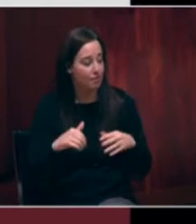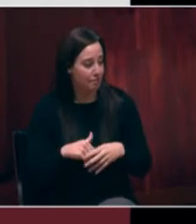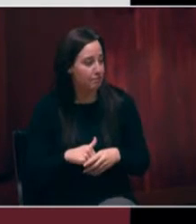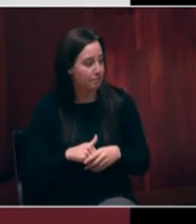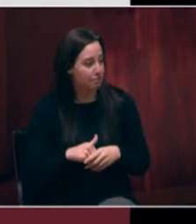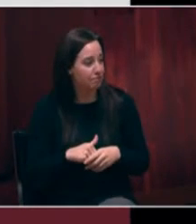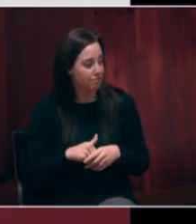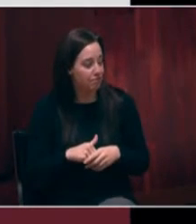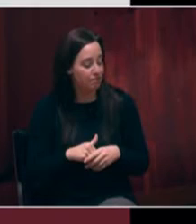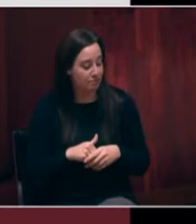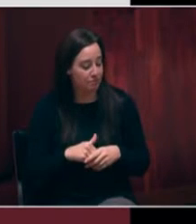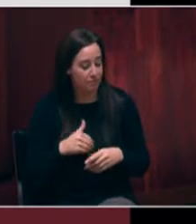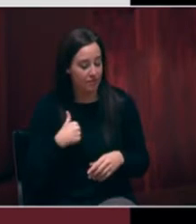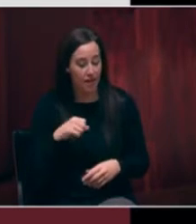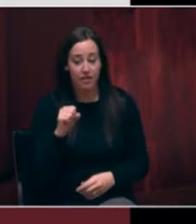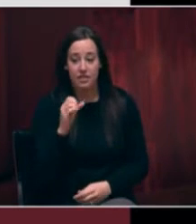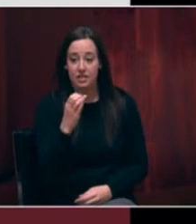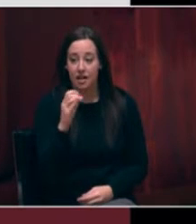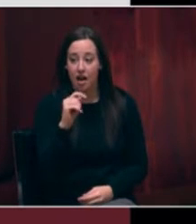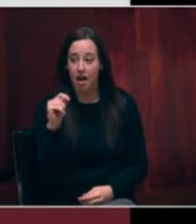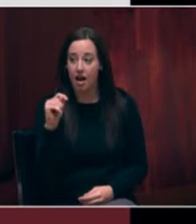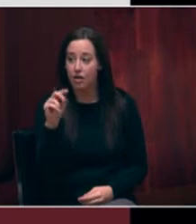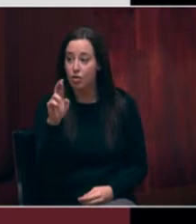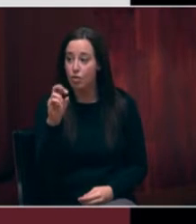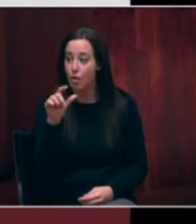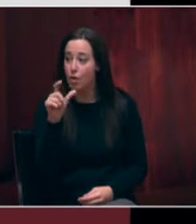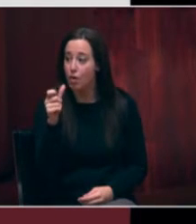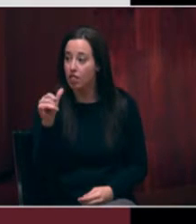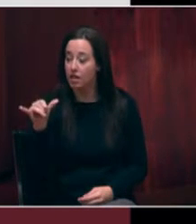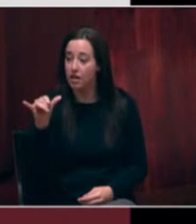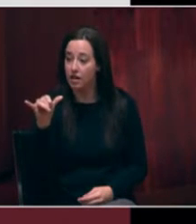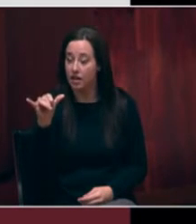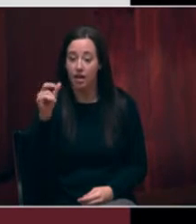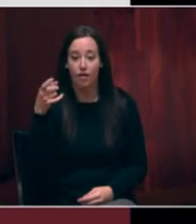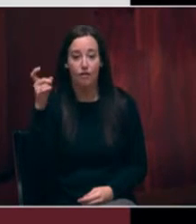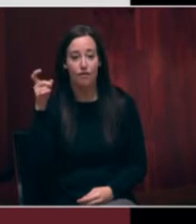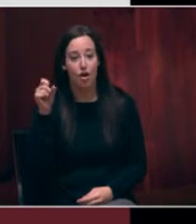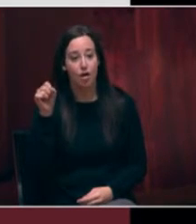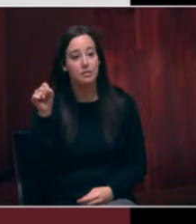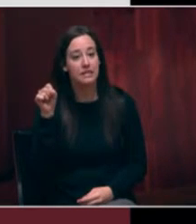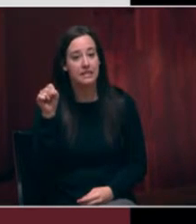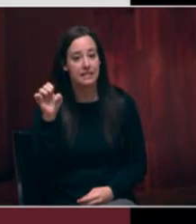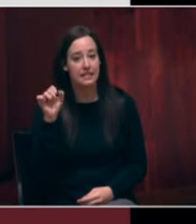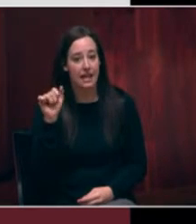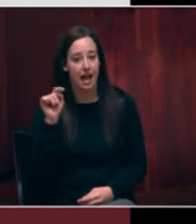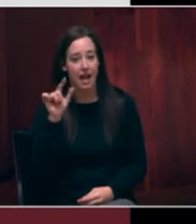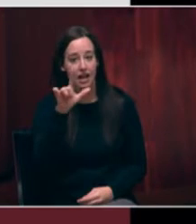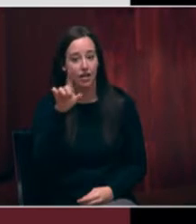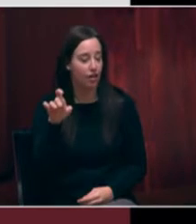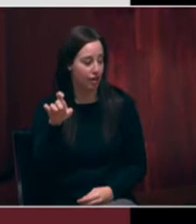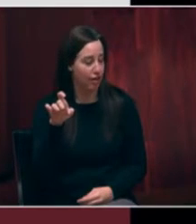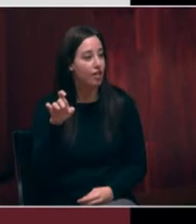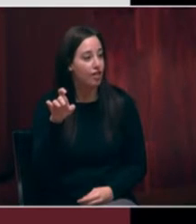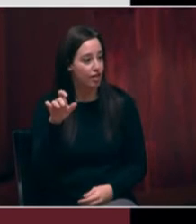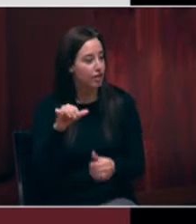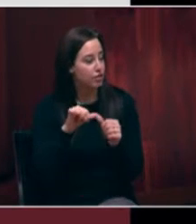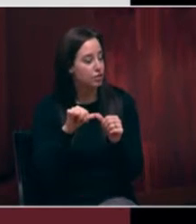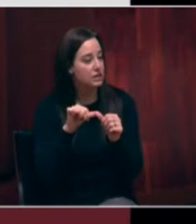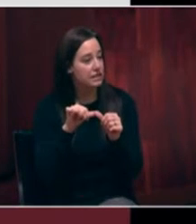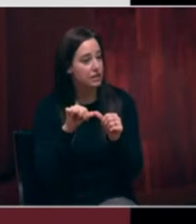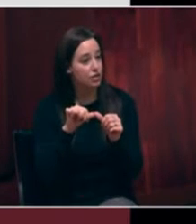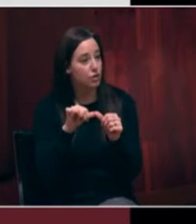We will have Scott Rowley, who will be virtual from Seattle. The continuing resolution was